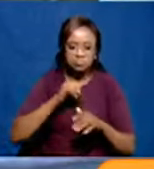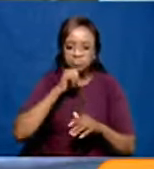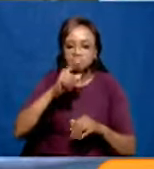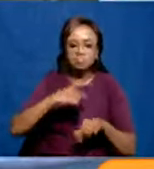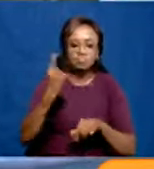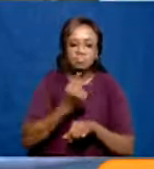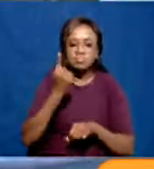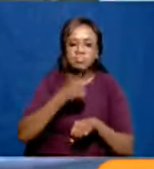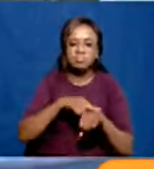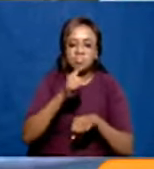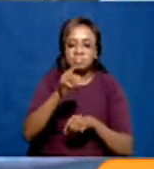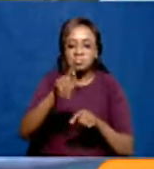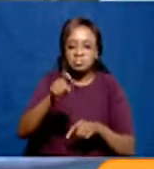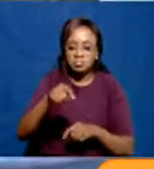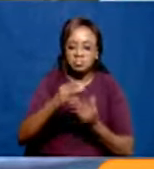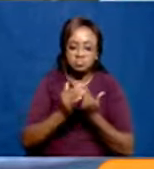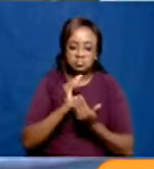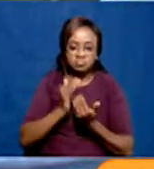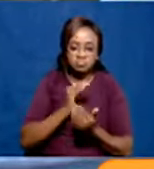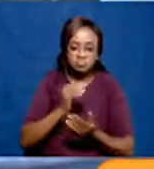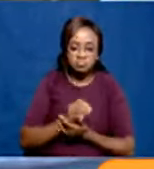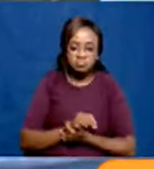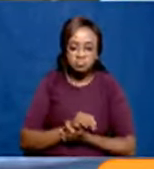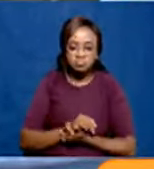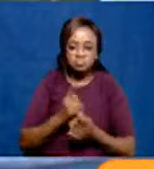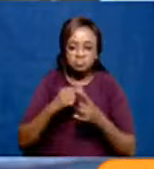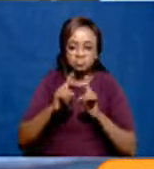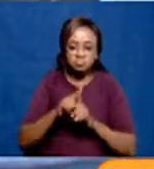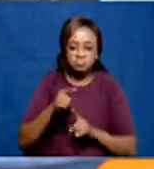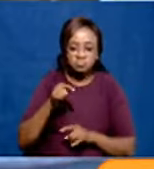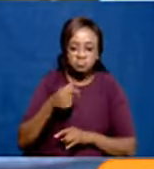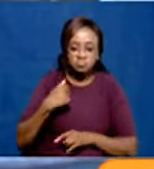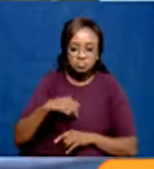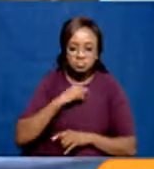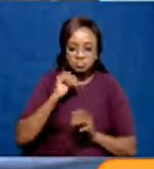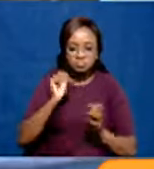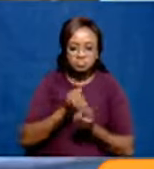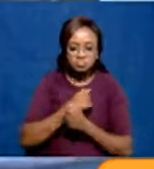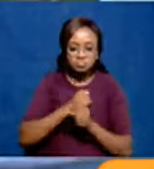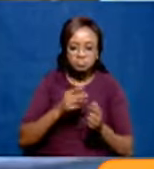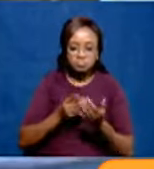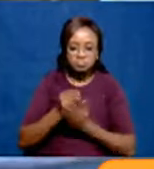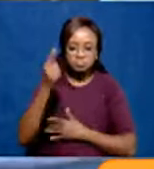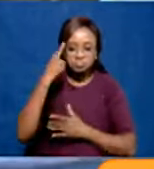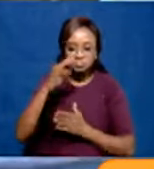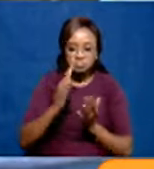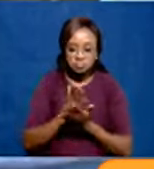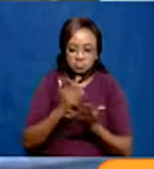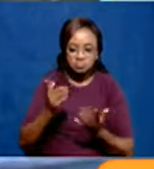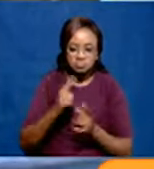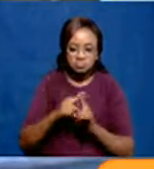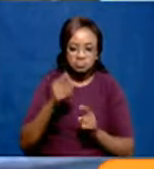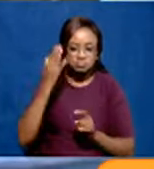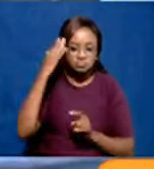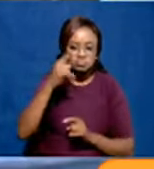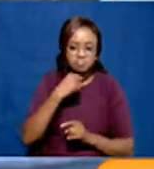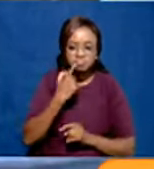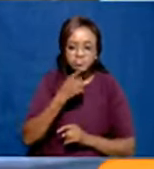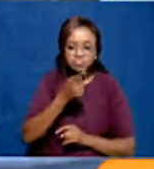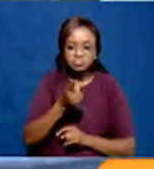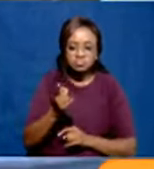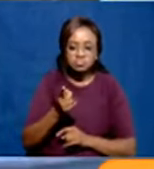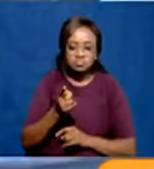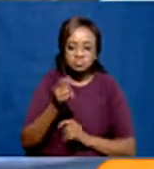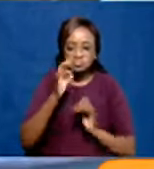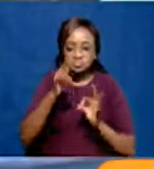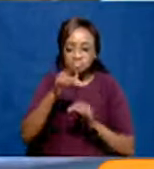some level of inconvenience. Also, it is not going to be possible for us to pay for somebody whom we don't know whether they are a member. If you have not registered, chances are it means you might be able